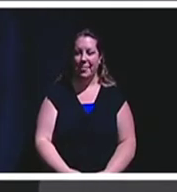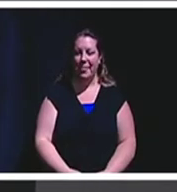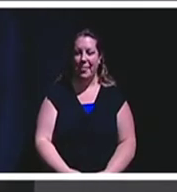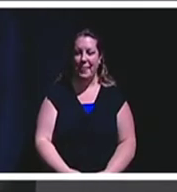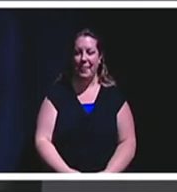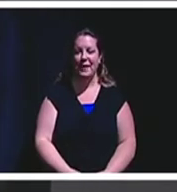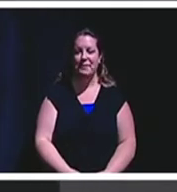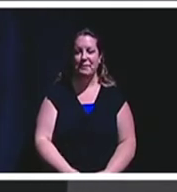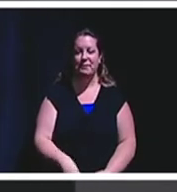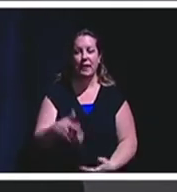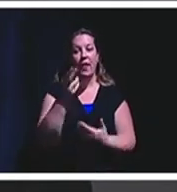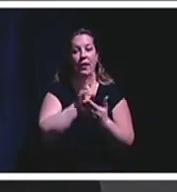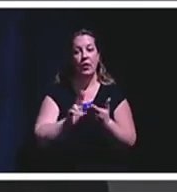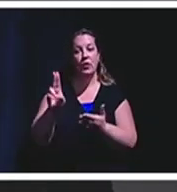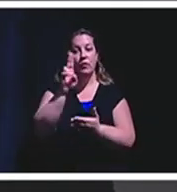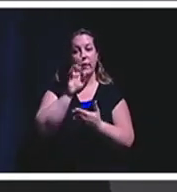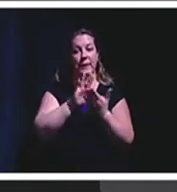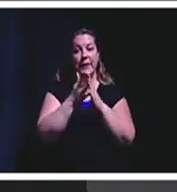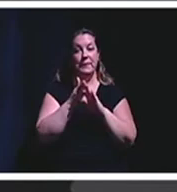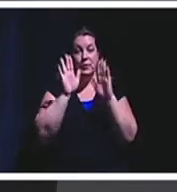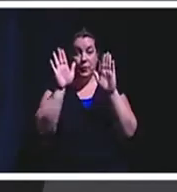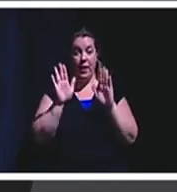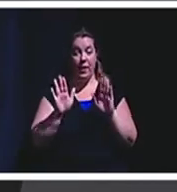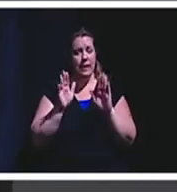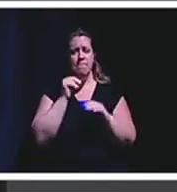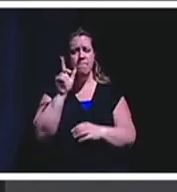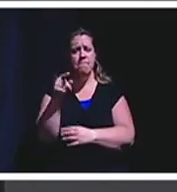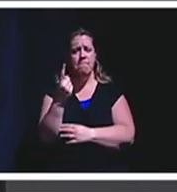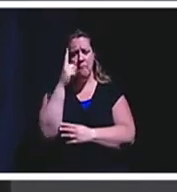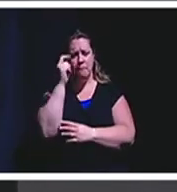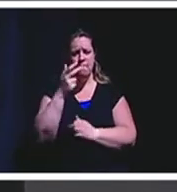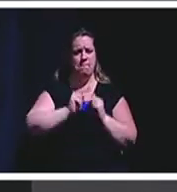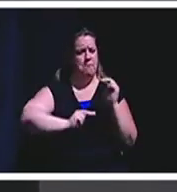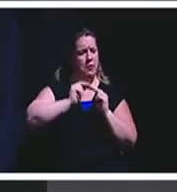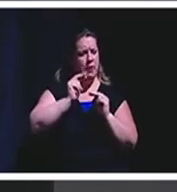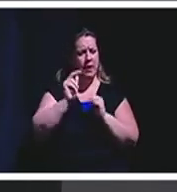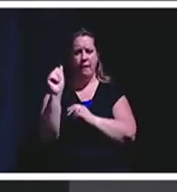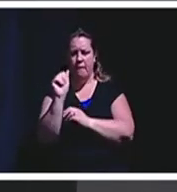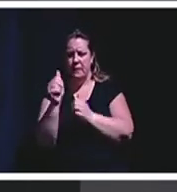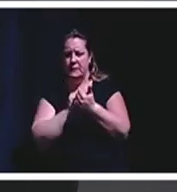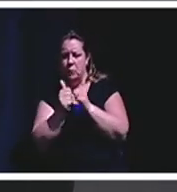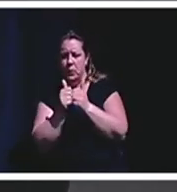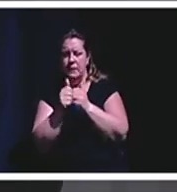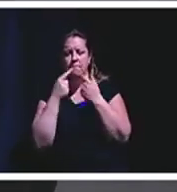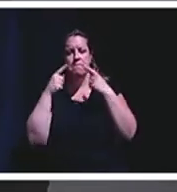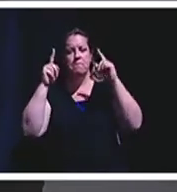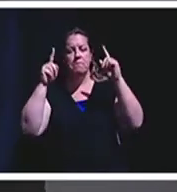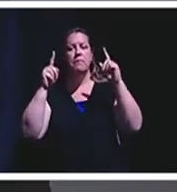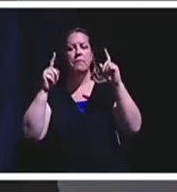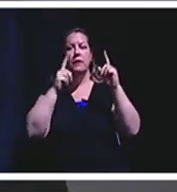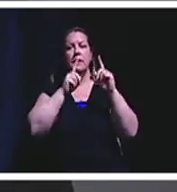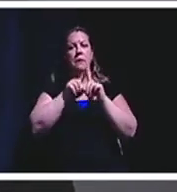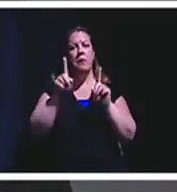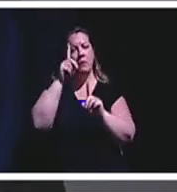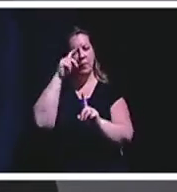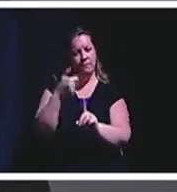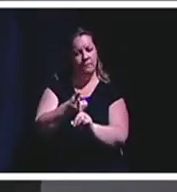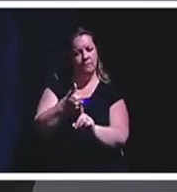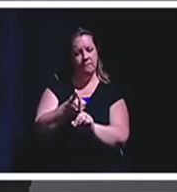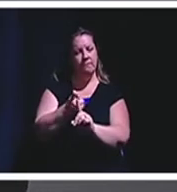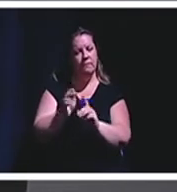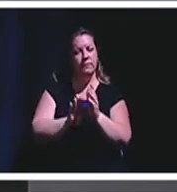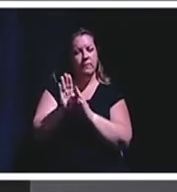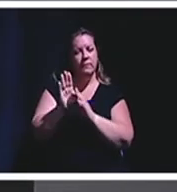A university becomes great not because of buildings or athletic accomplishment, but because it develops an